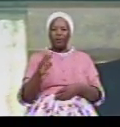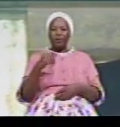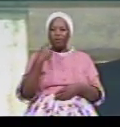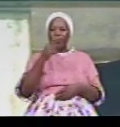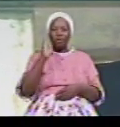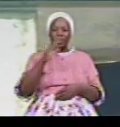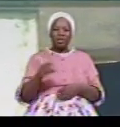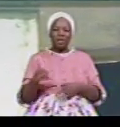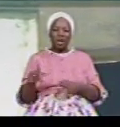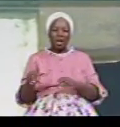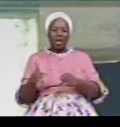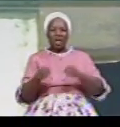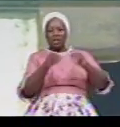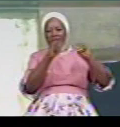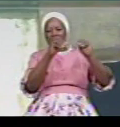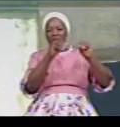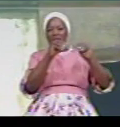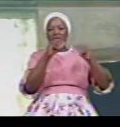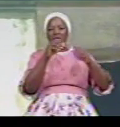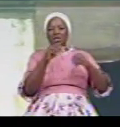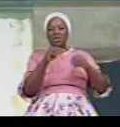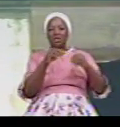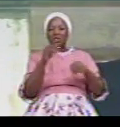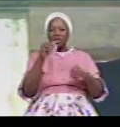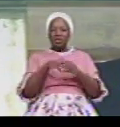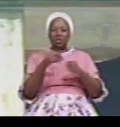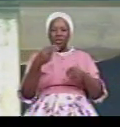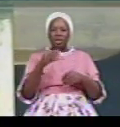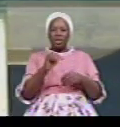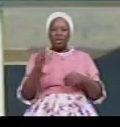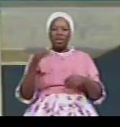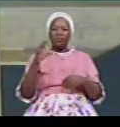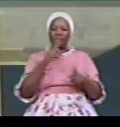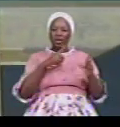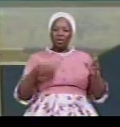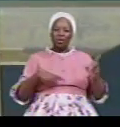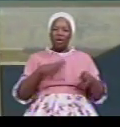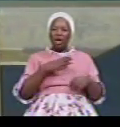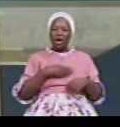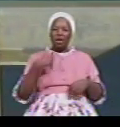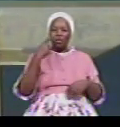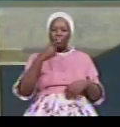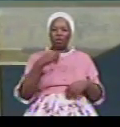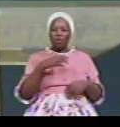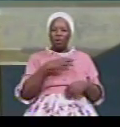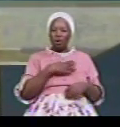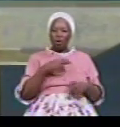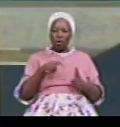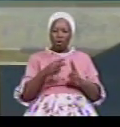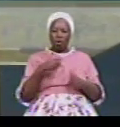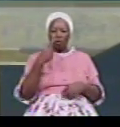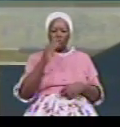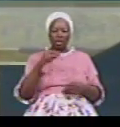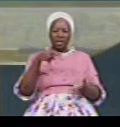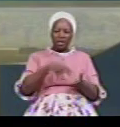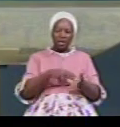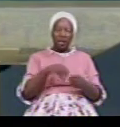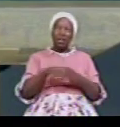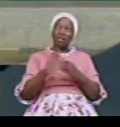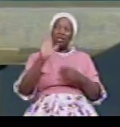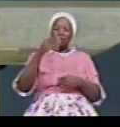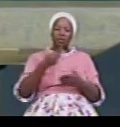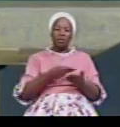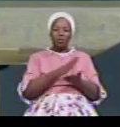ascend into the hill of the Lord? Or who shall stand in his holy place?